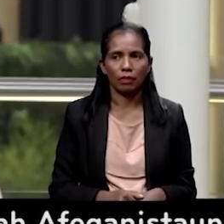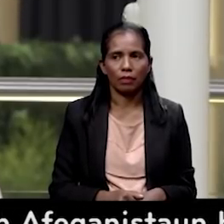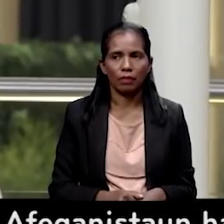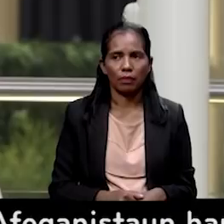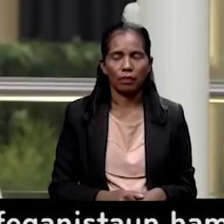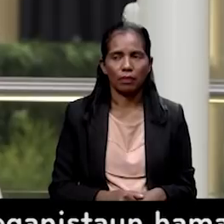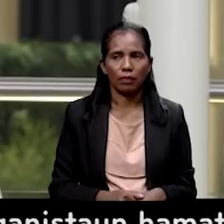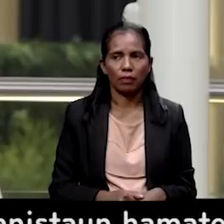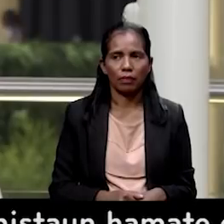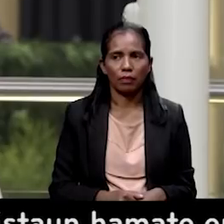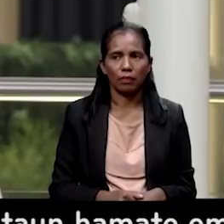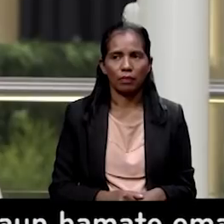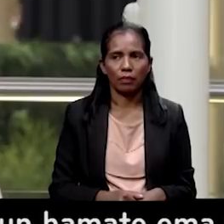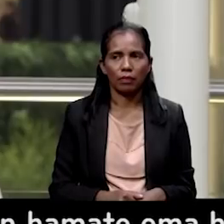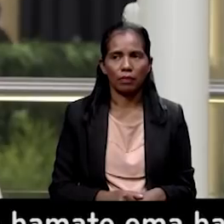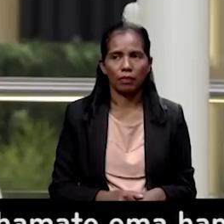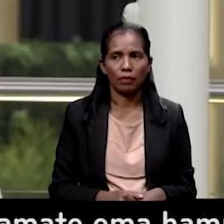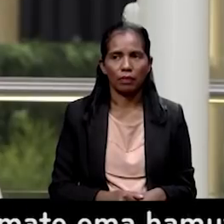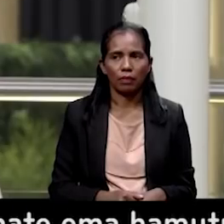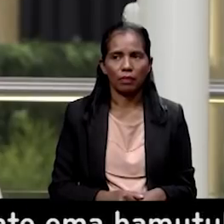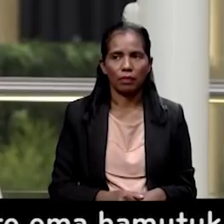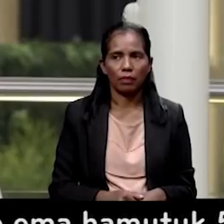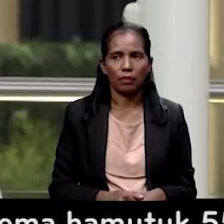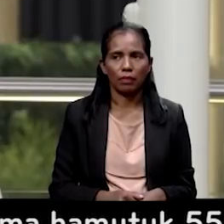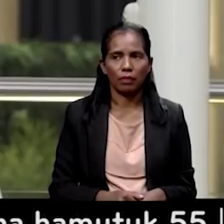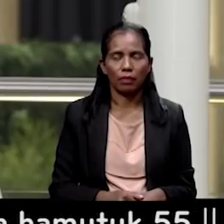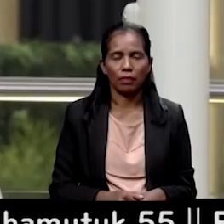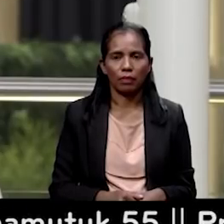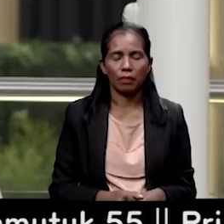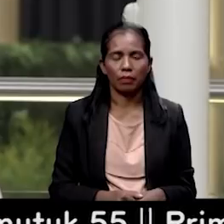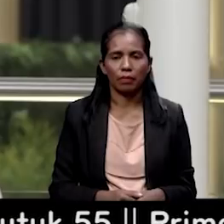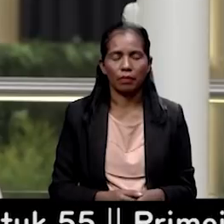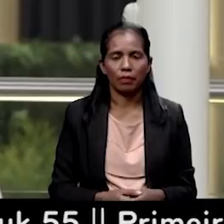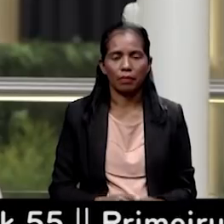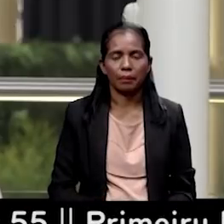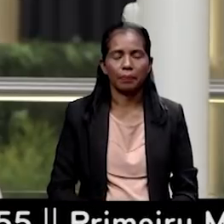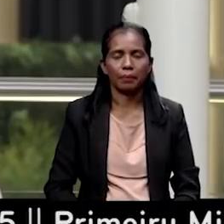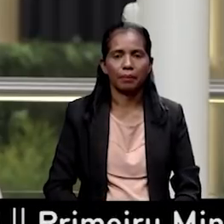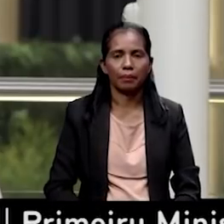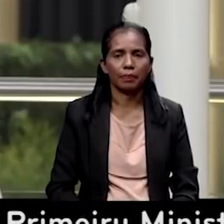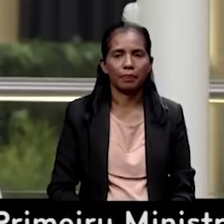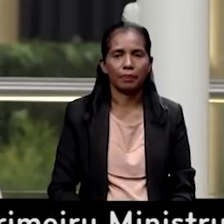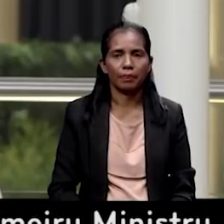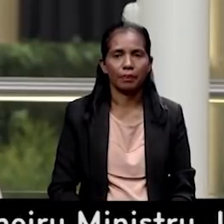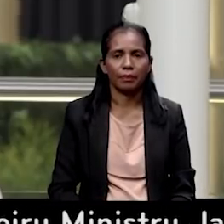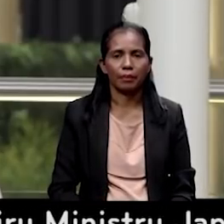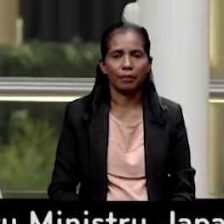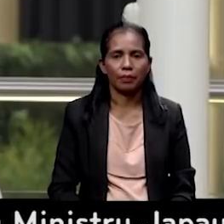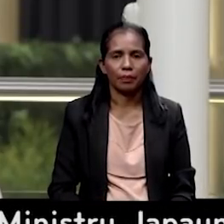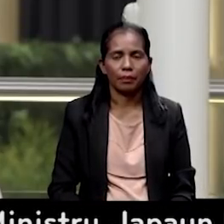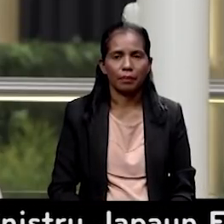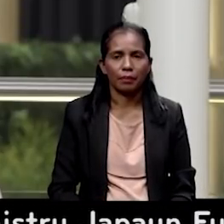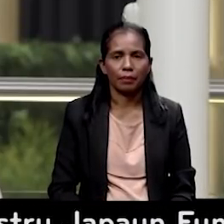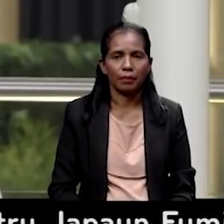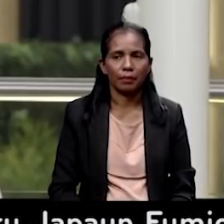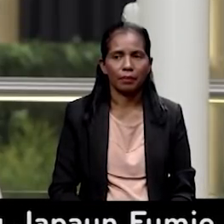of more than 119 nations is certainly auspicious for a land that has been able to grow and flourish in